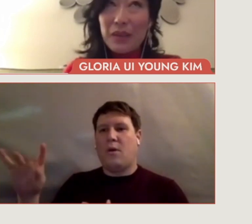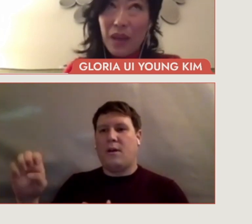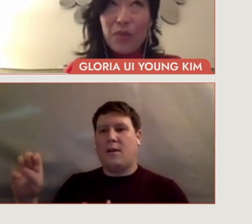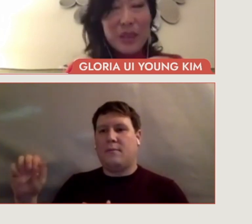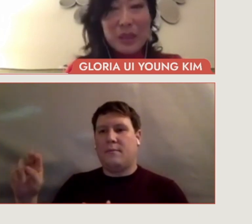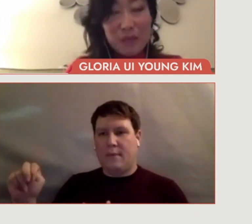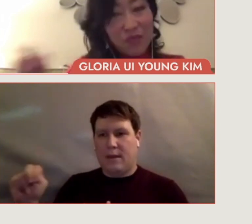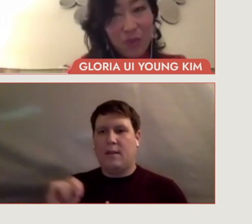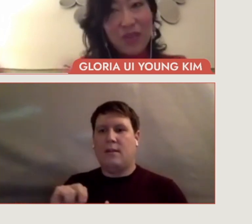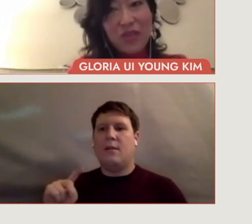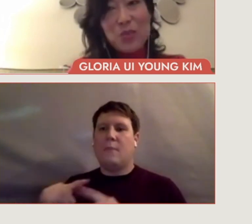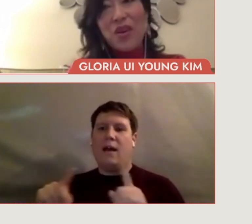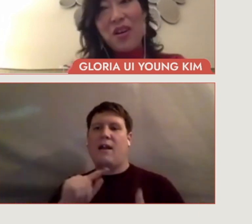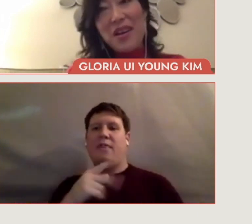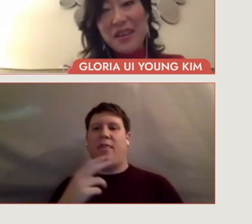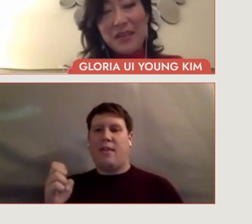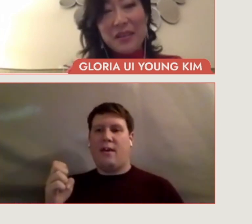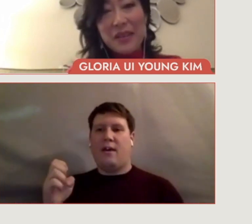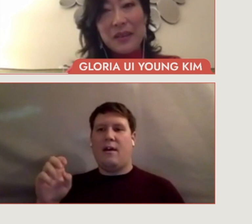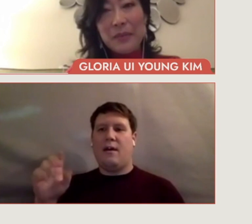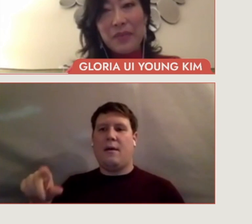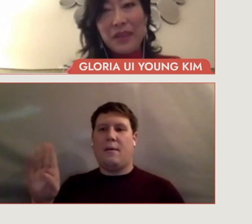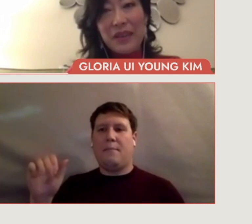But The Banquet is with Hawkeye